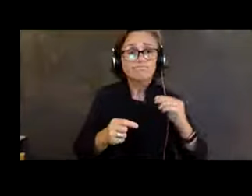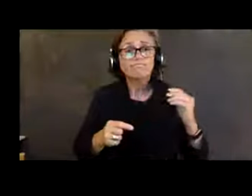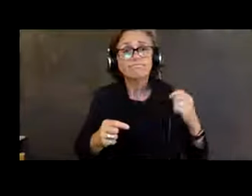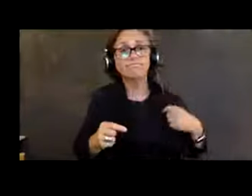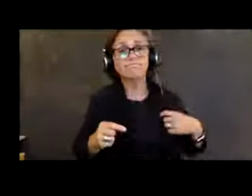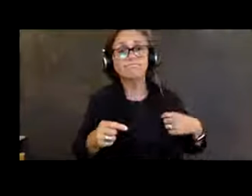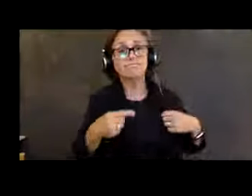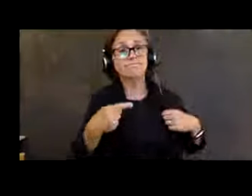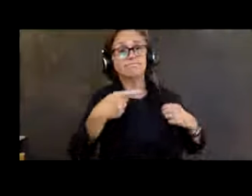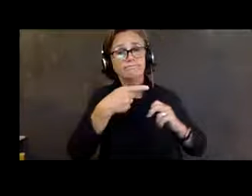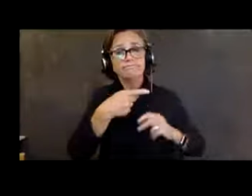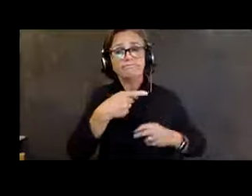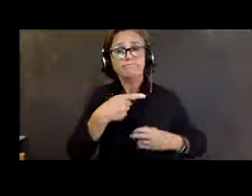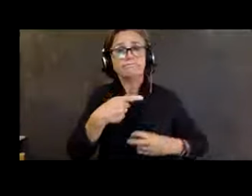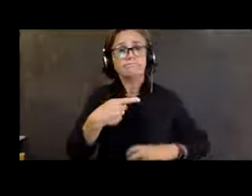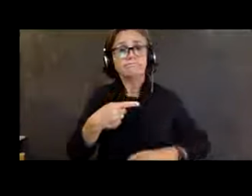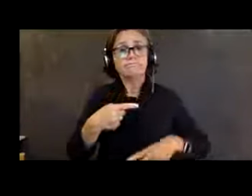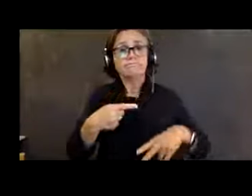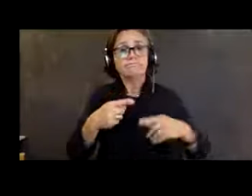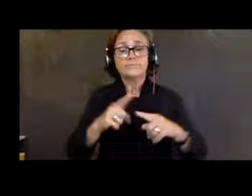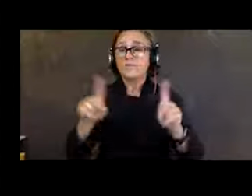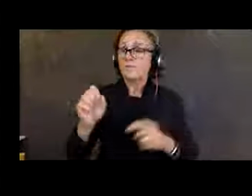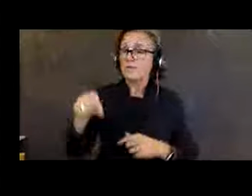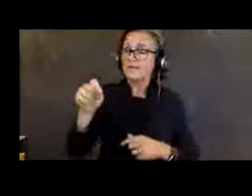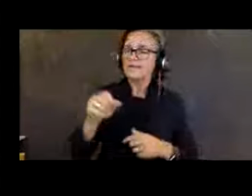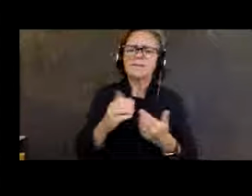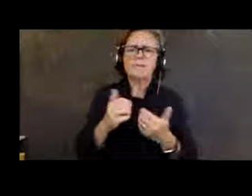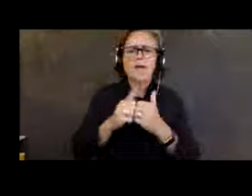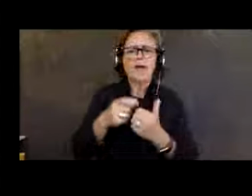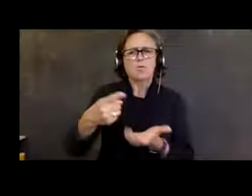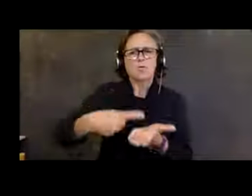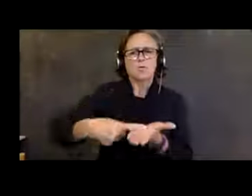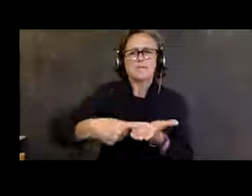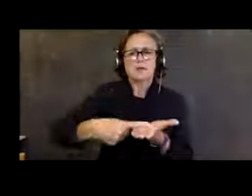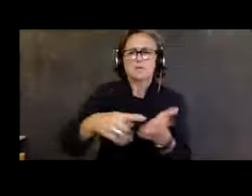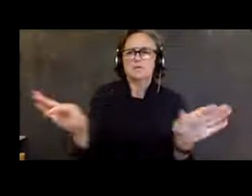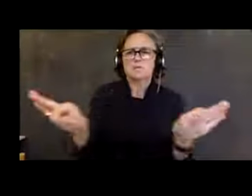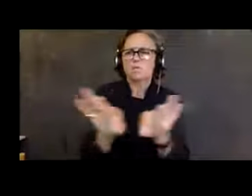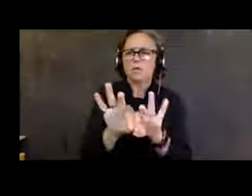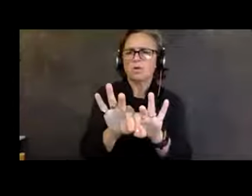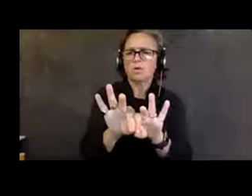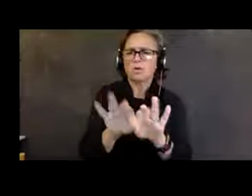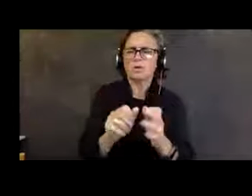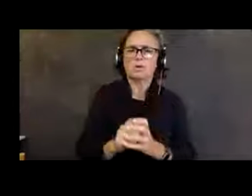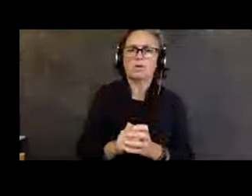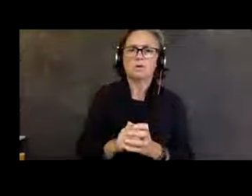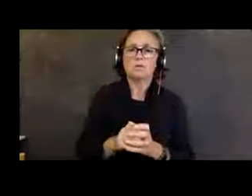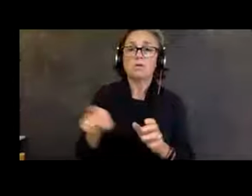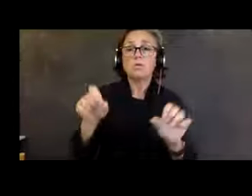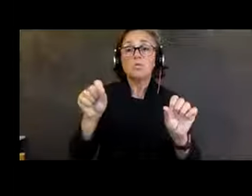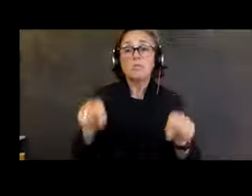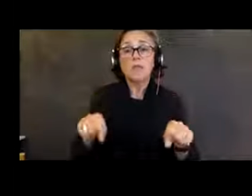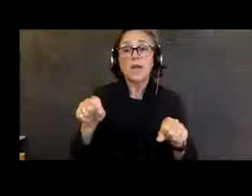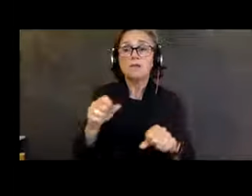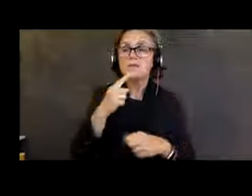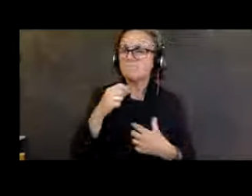think it's how you engage in the conversation about the acknowledgement. You can talk about how wonderful it